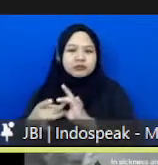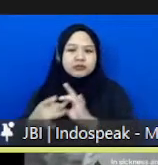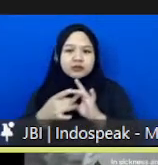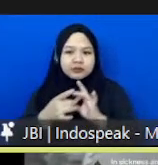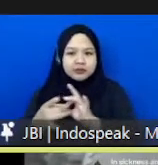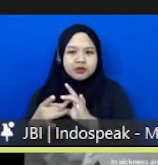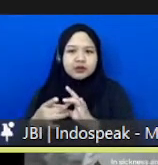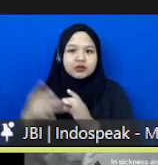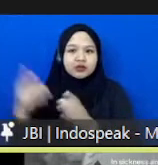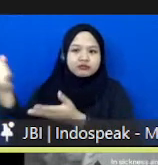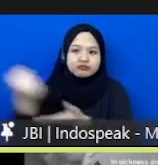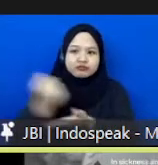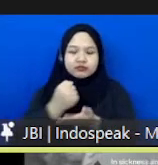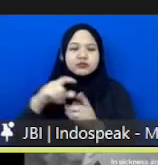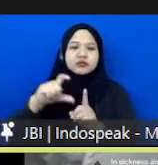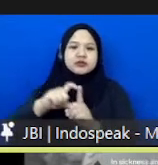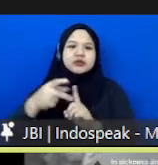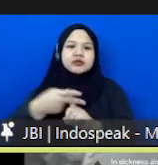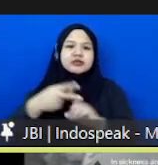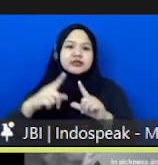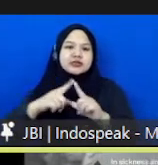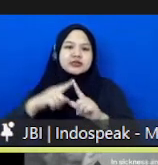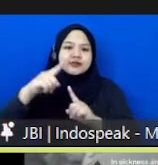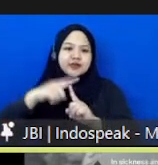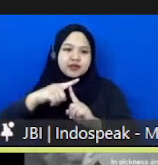funded by DFAT.